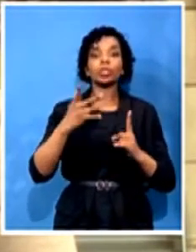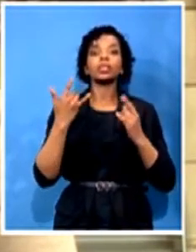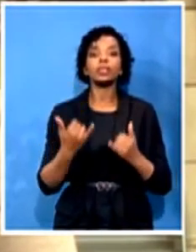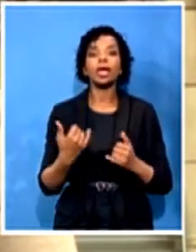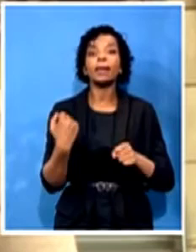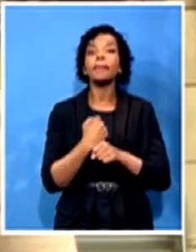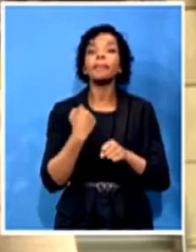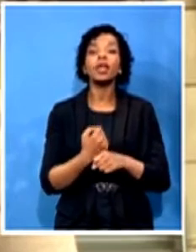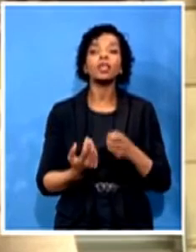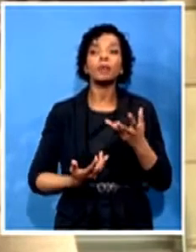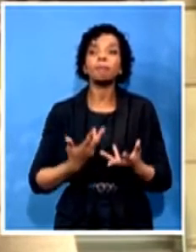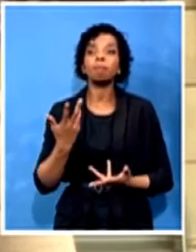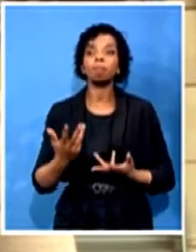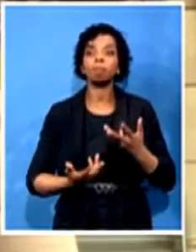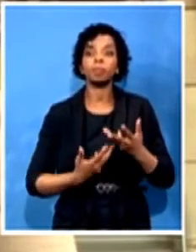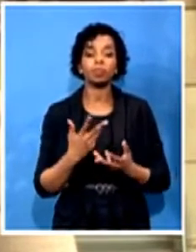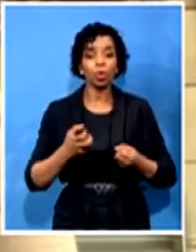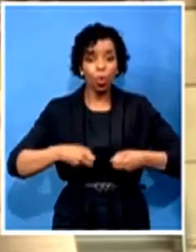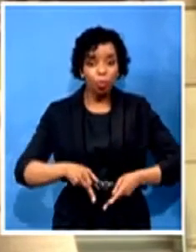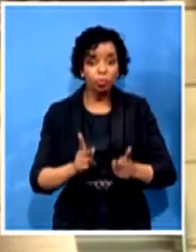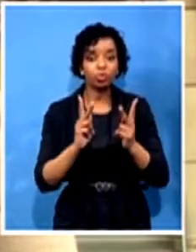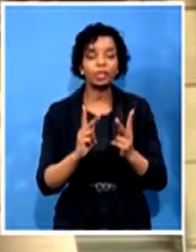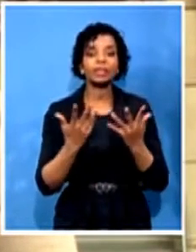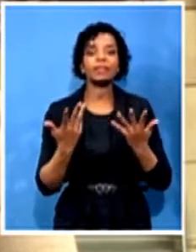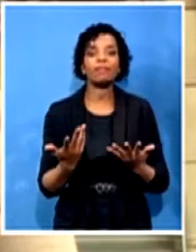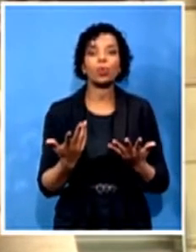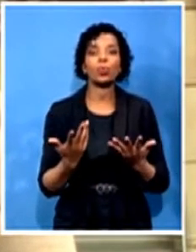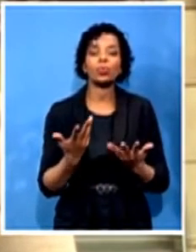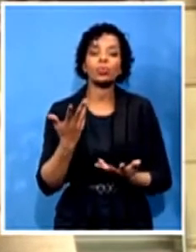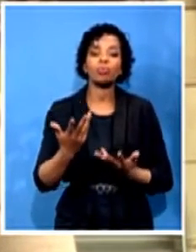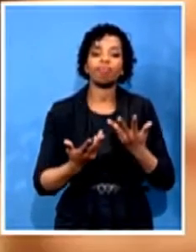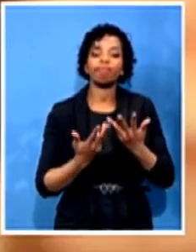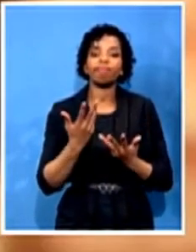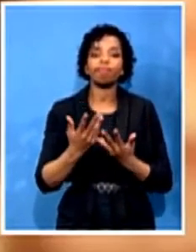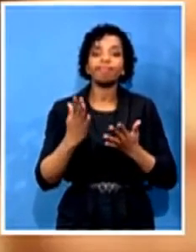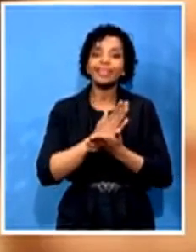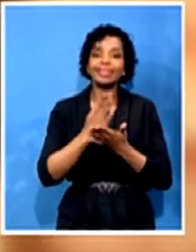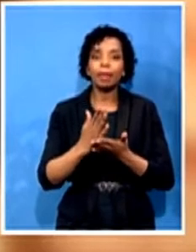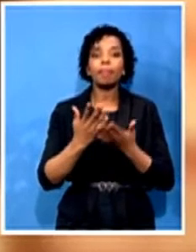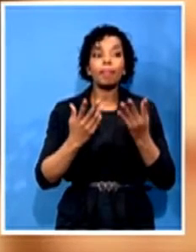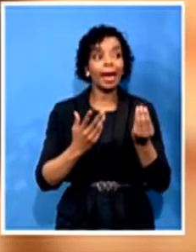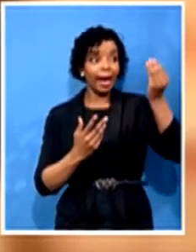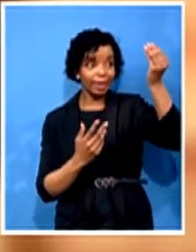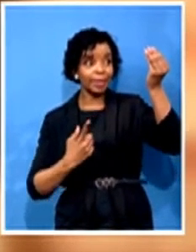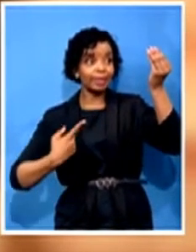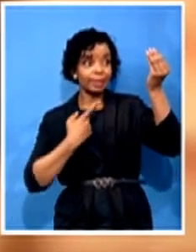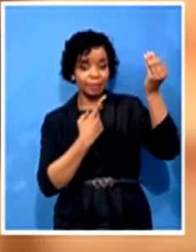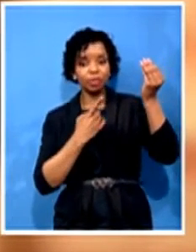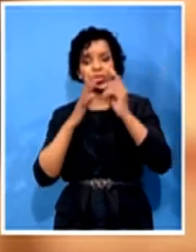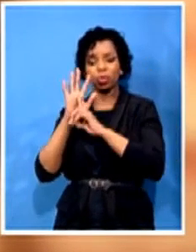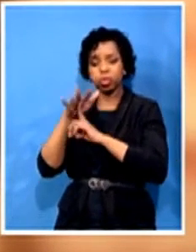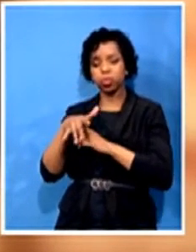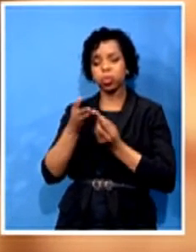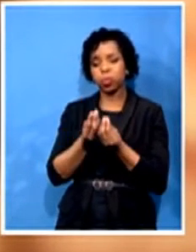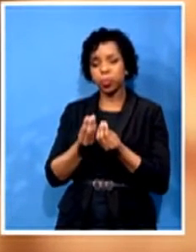opportunity for some adults to exploit the girl child. For Nyasha, her next